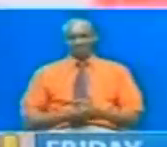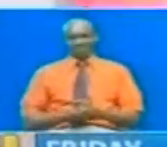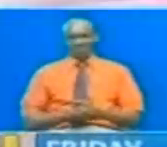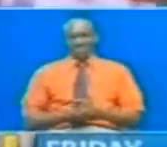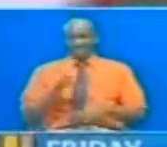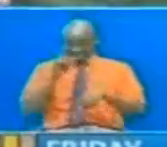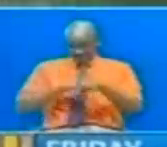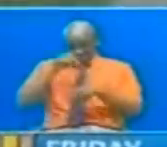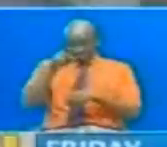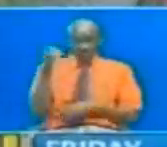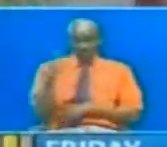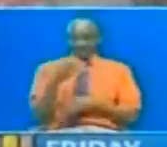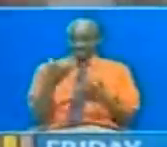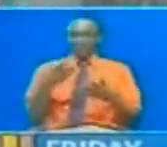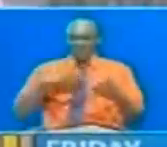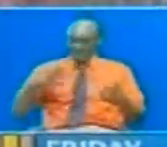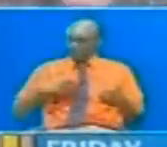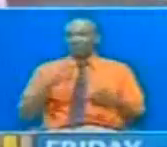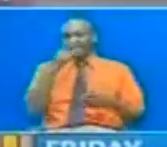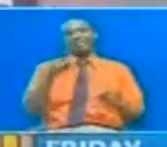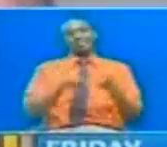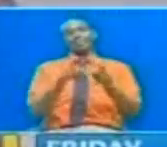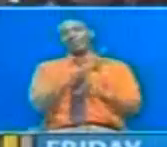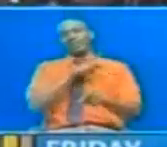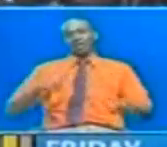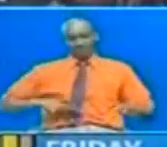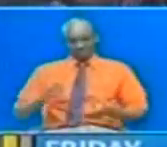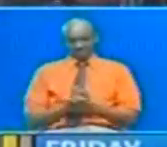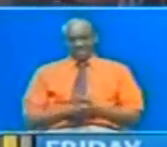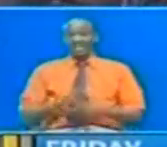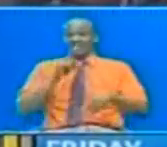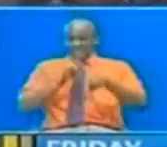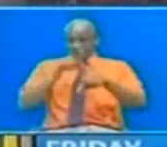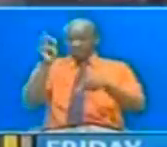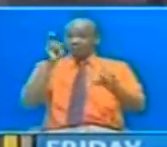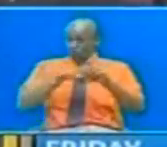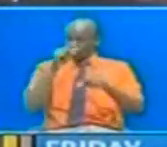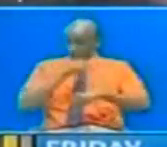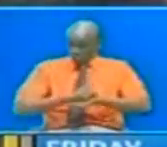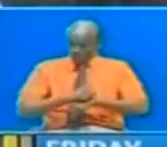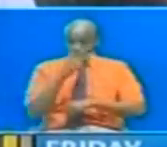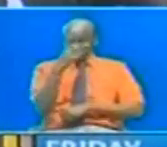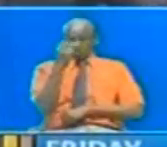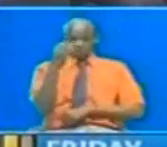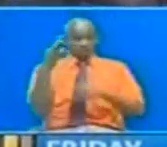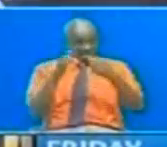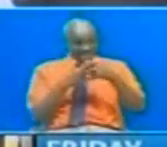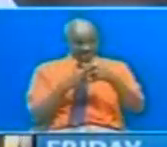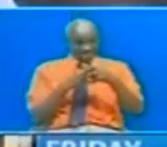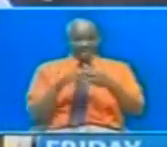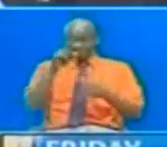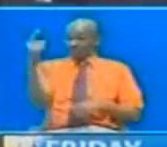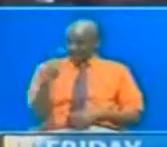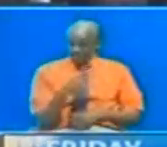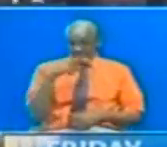And when he makes a comeback, he's embraced like a king. He first joined this school when we started the school in 2008. When he